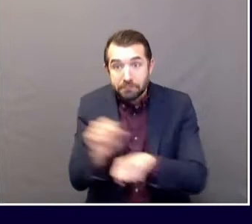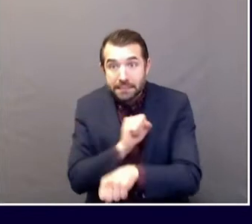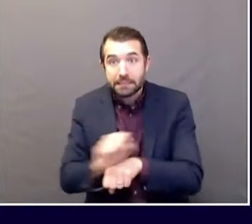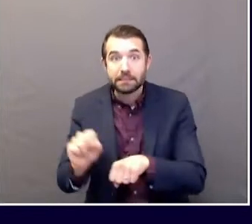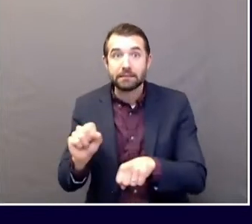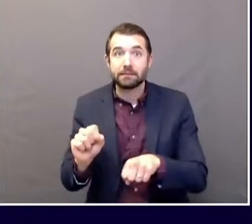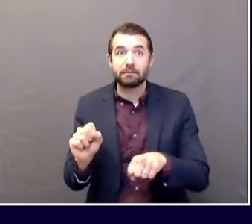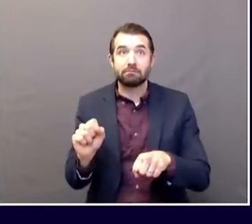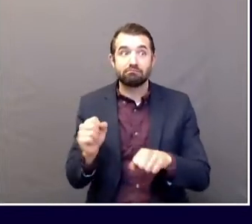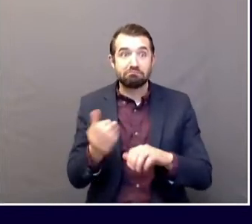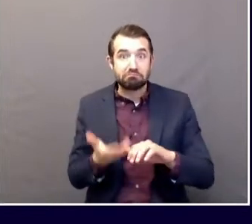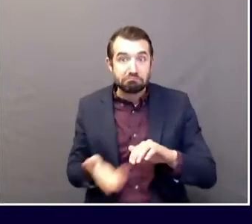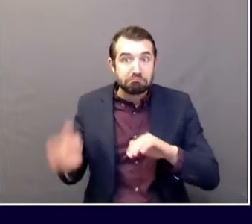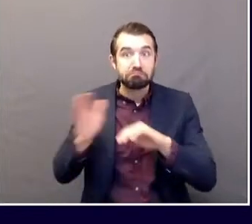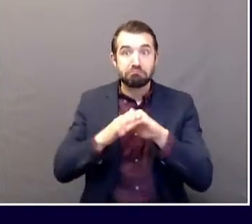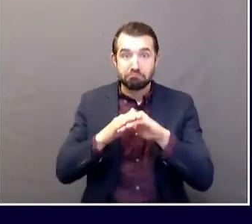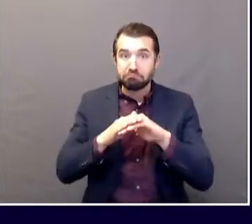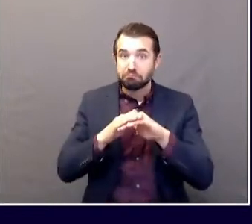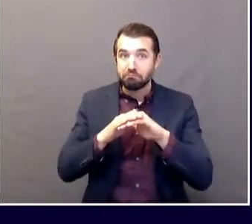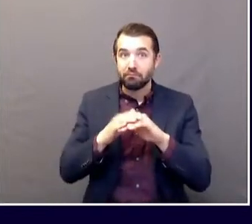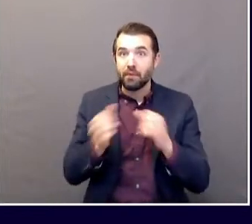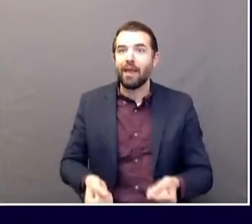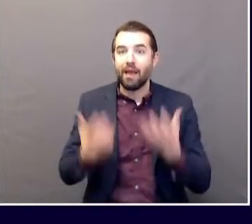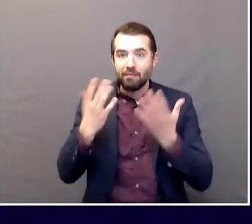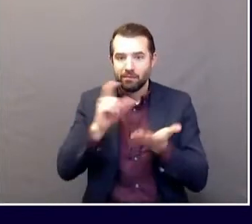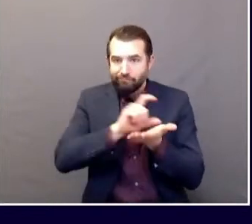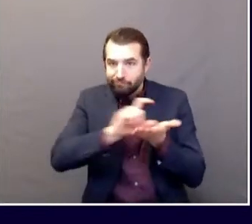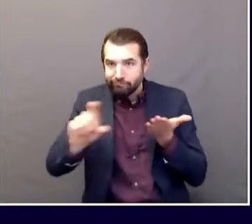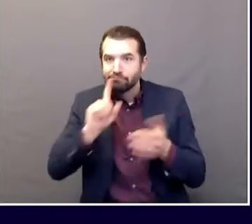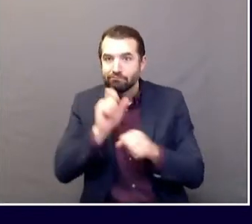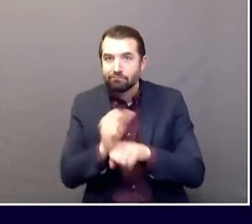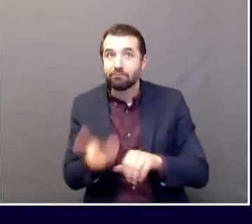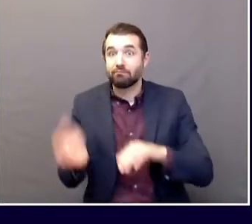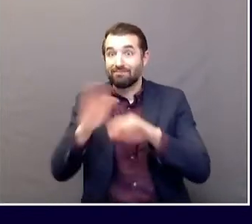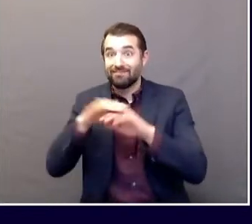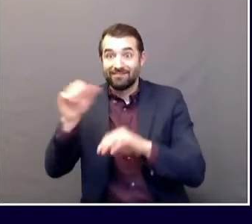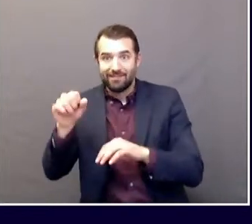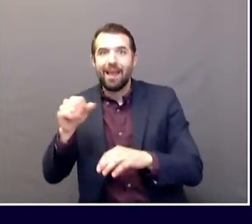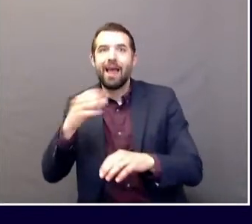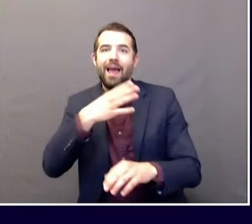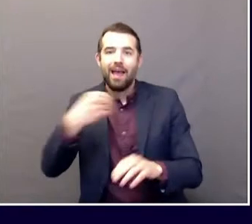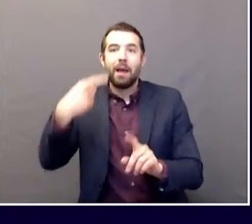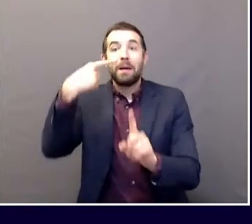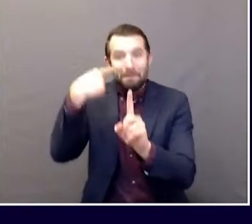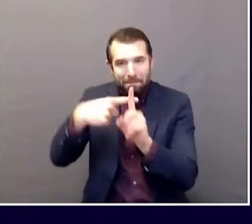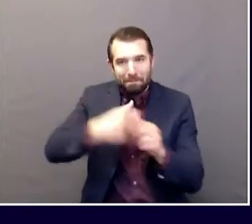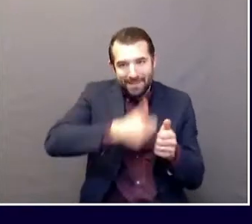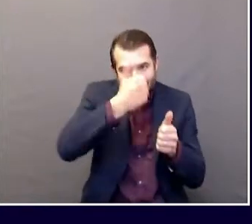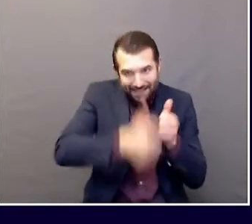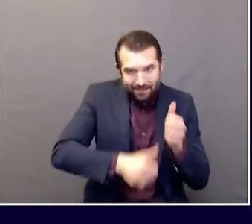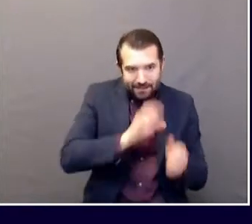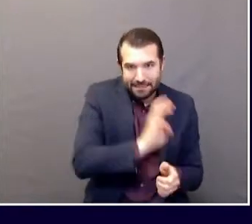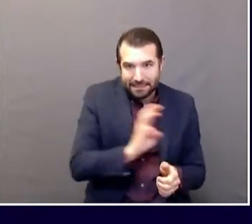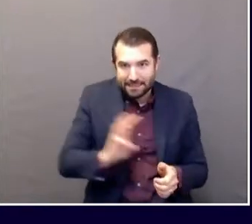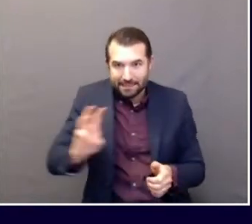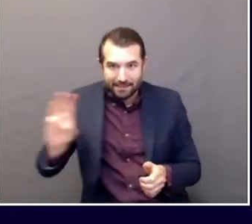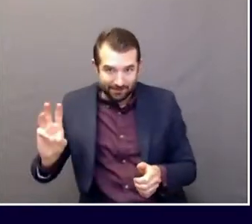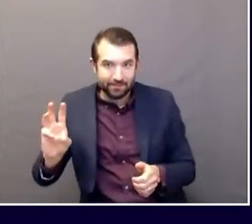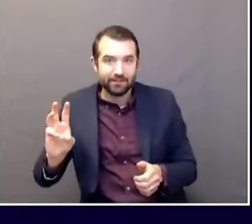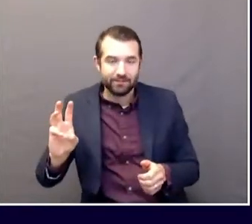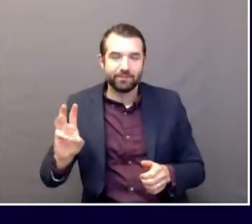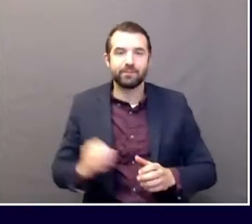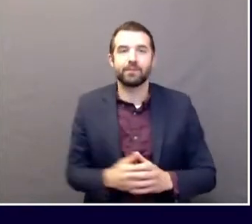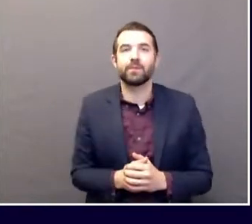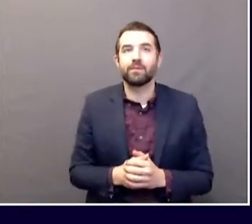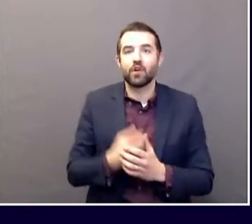actual real increase in the number of Pfizer doses that are coming into the state. Up until now, and for the